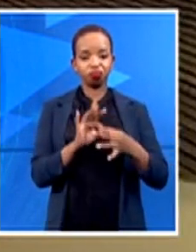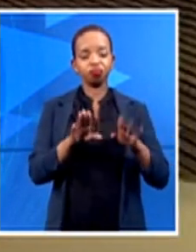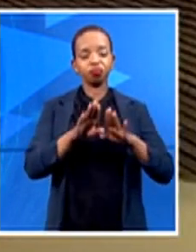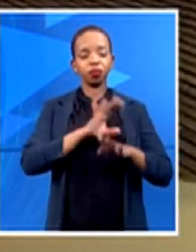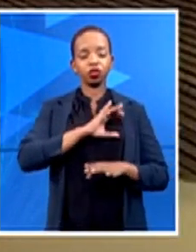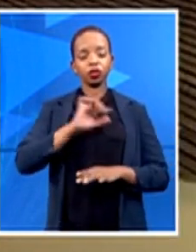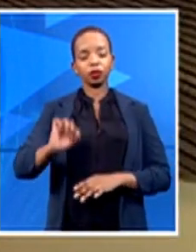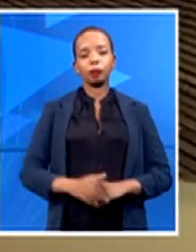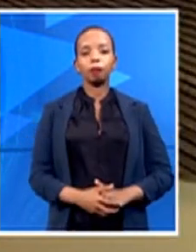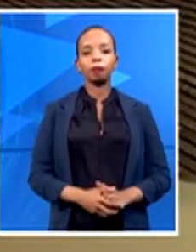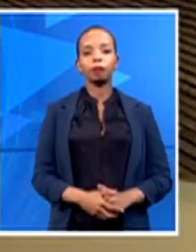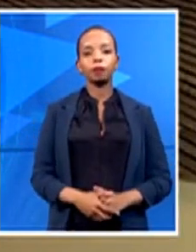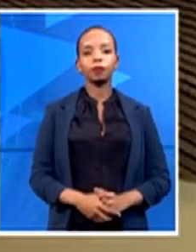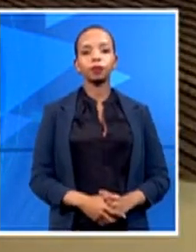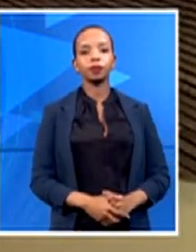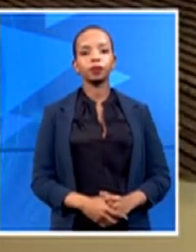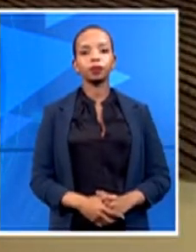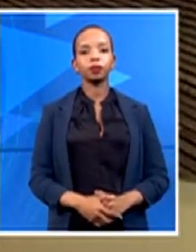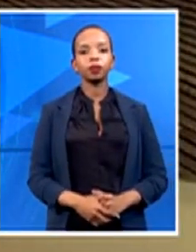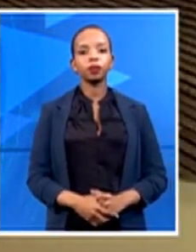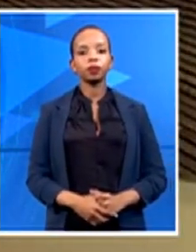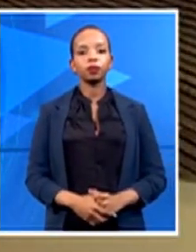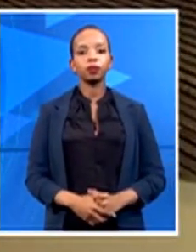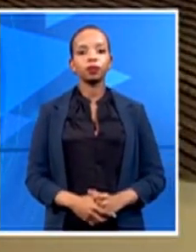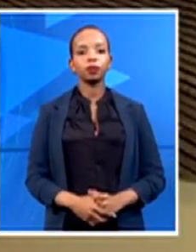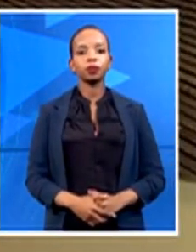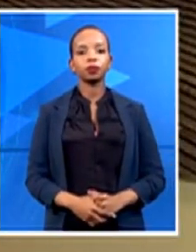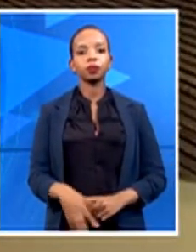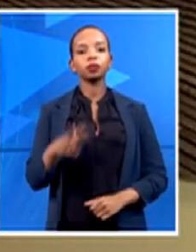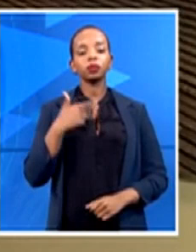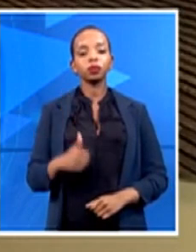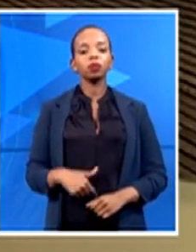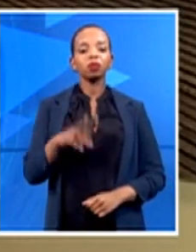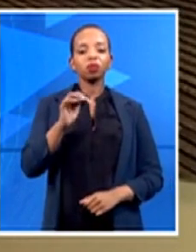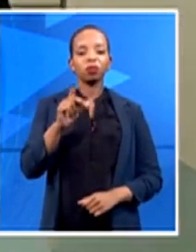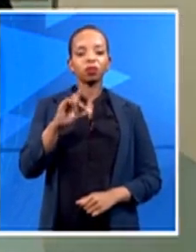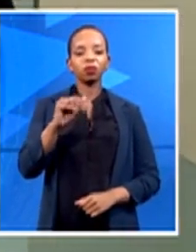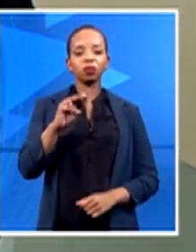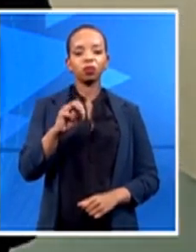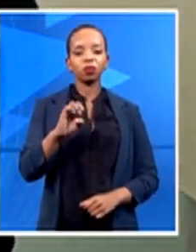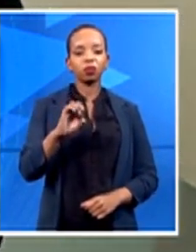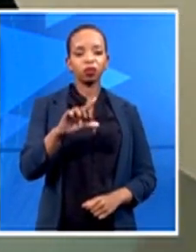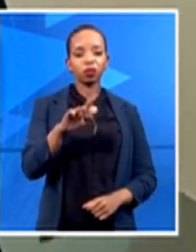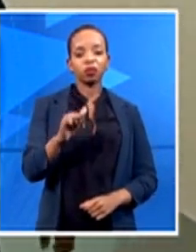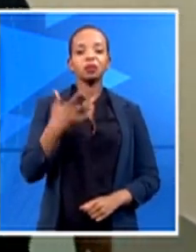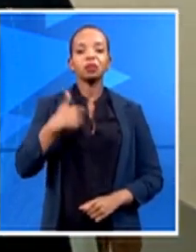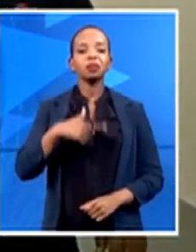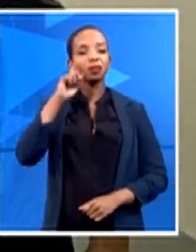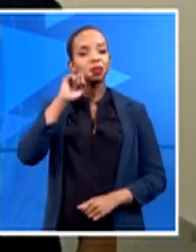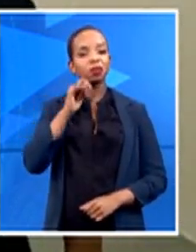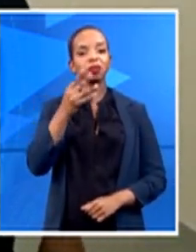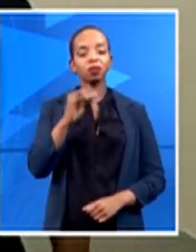My name is Nadima Miller. I'm 40 years old. I've been nursing for the past 14 years. In